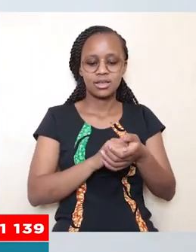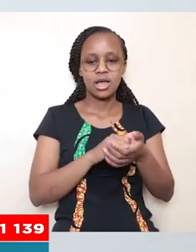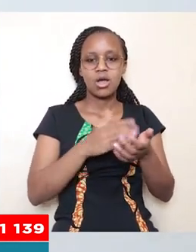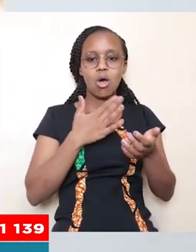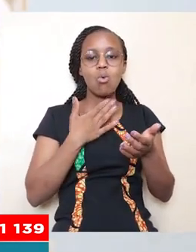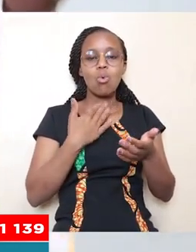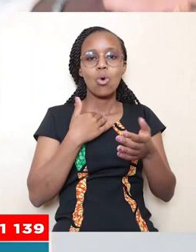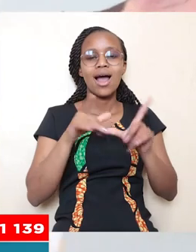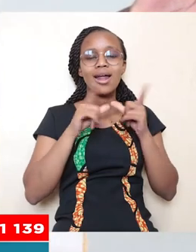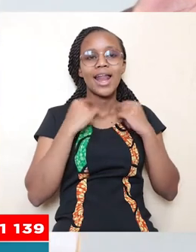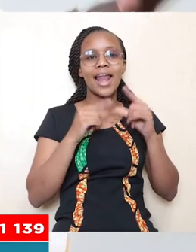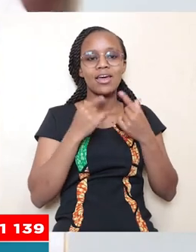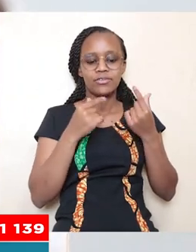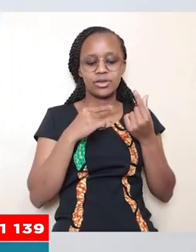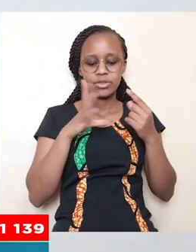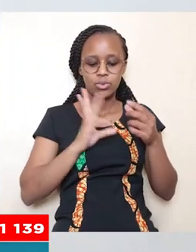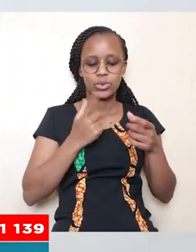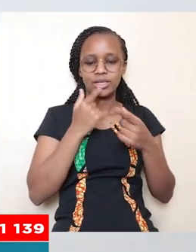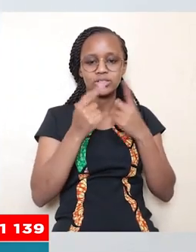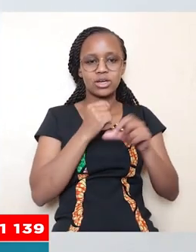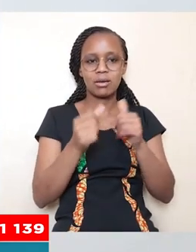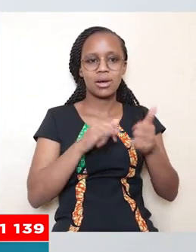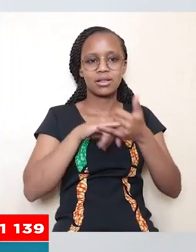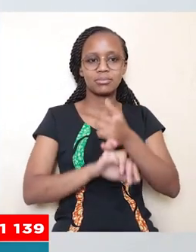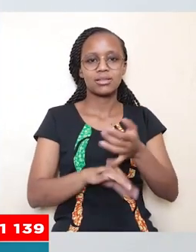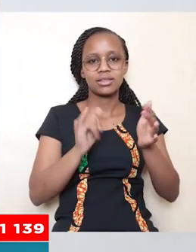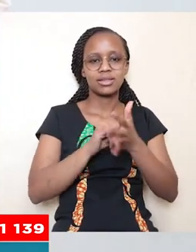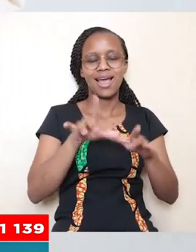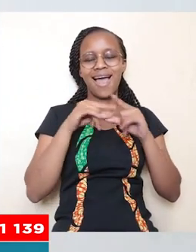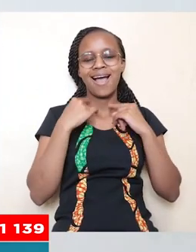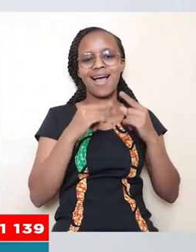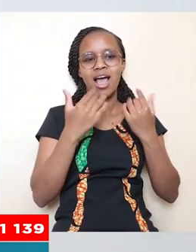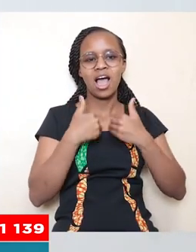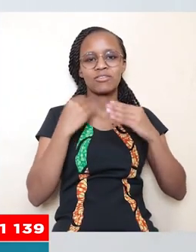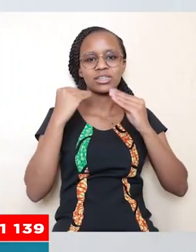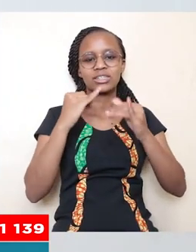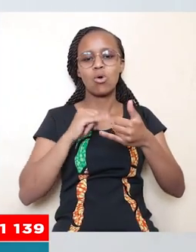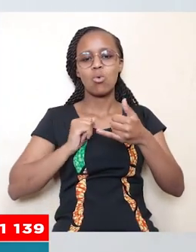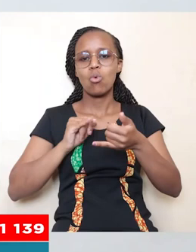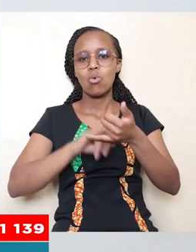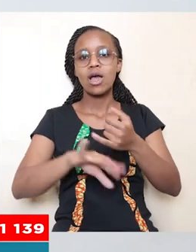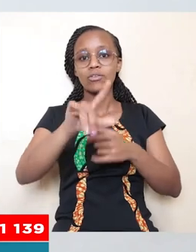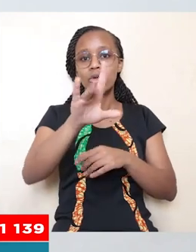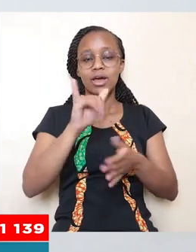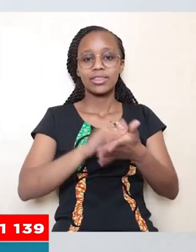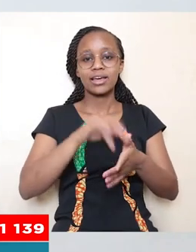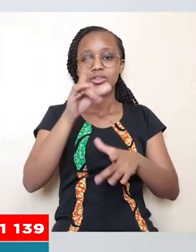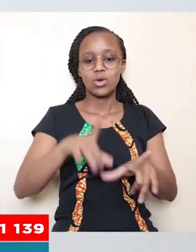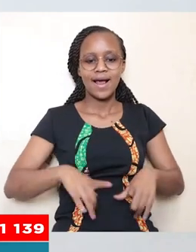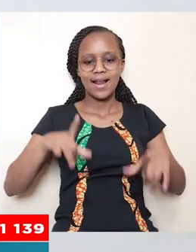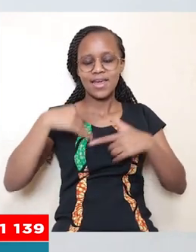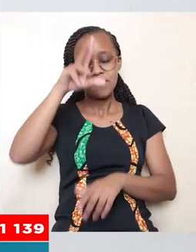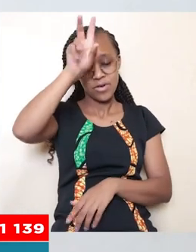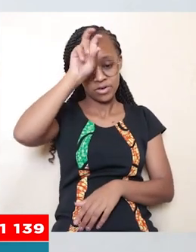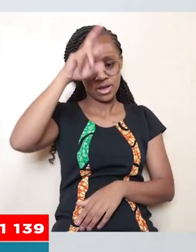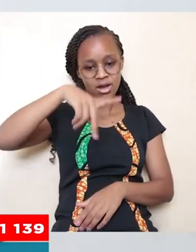tuone your pastor, we talk about our marriage. And already that pastor has taught your wife that you are a living goat